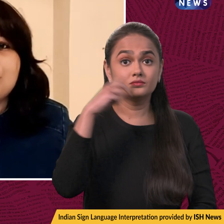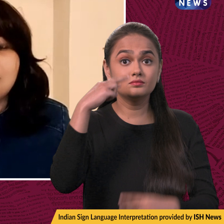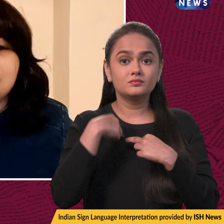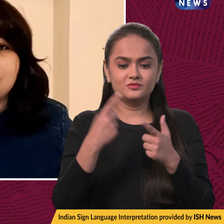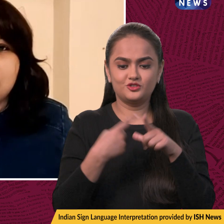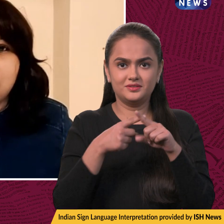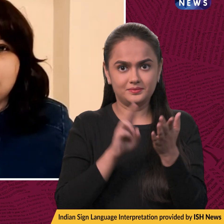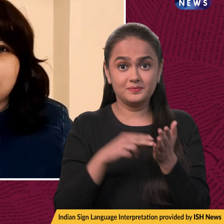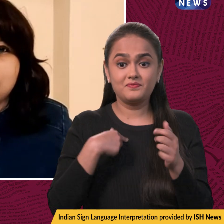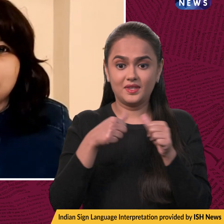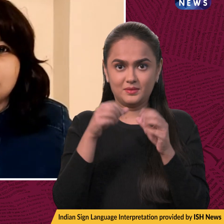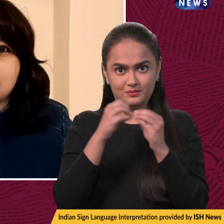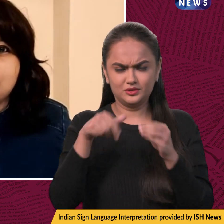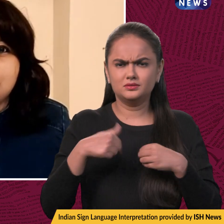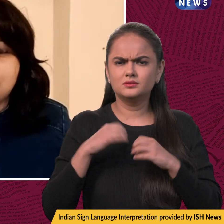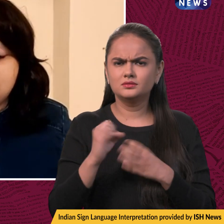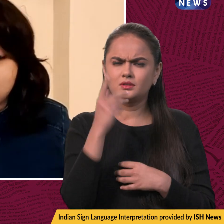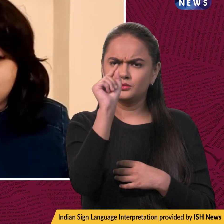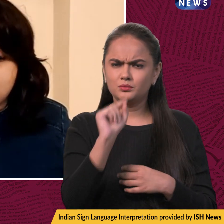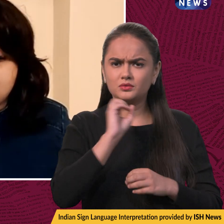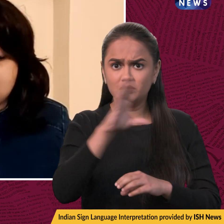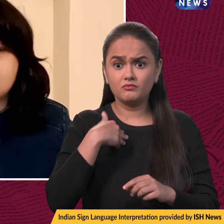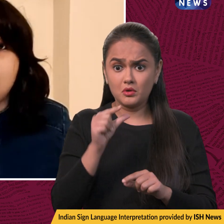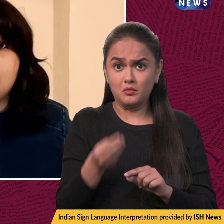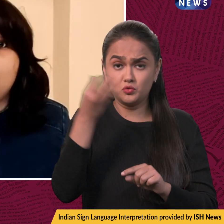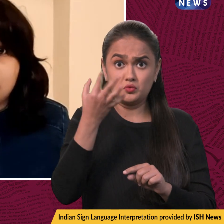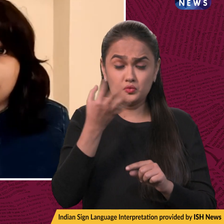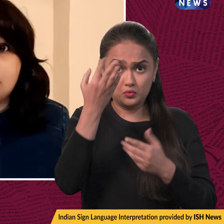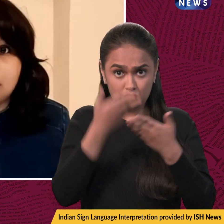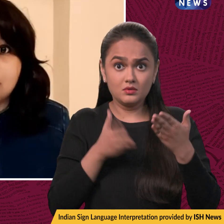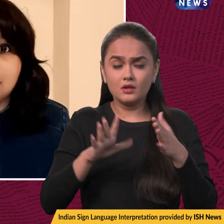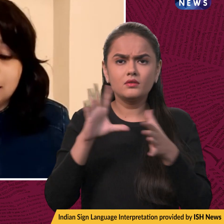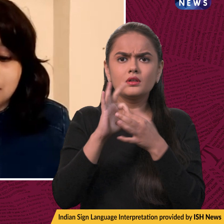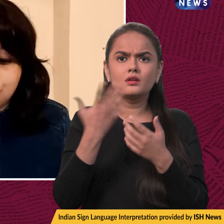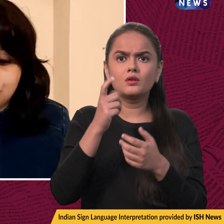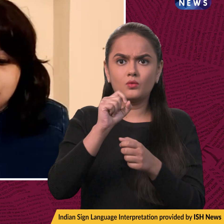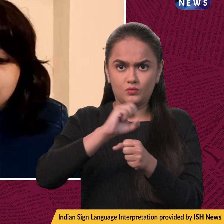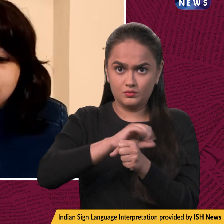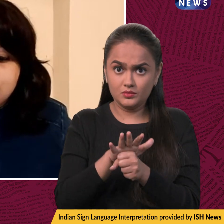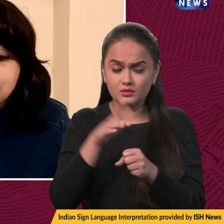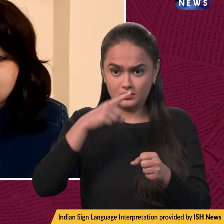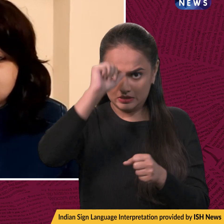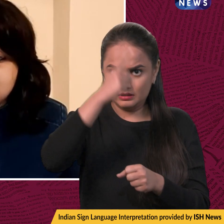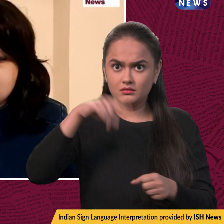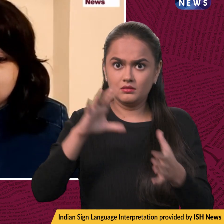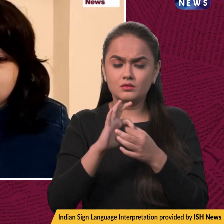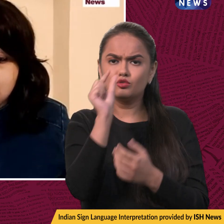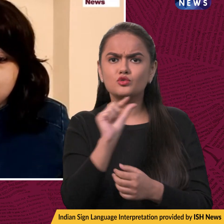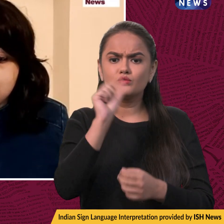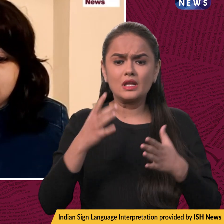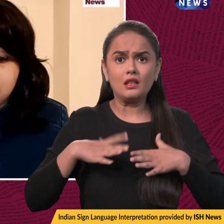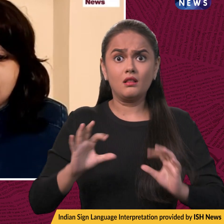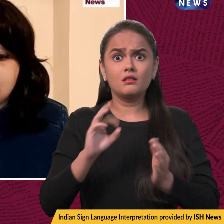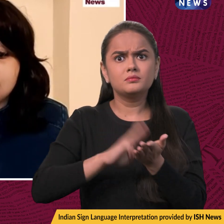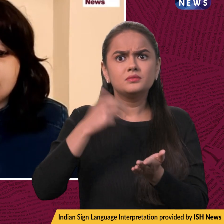Hi, you're watching Just the News. I'm Amita Balachandra. Let's get straight to it. We have a lot of updates on Omicron cases in the country. Union Health Minister